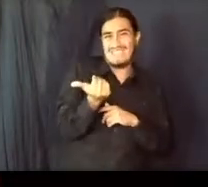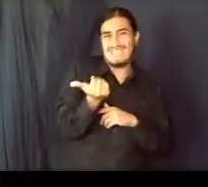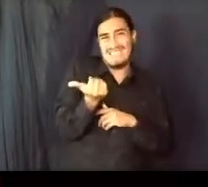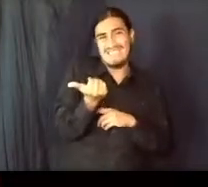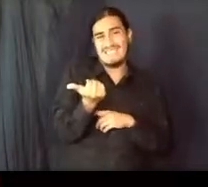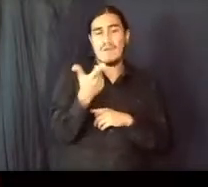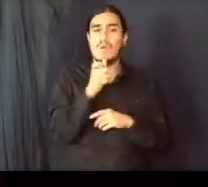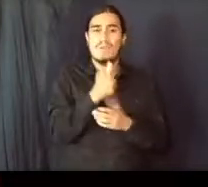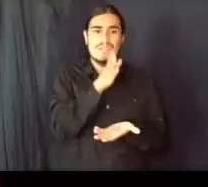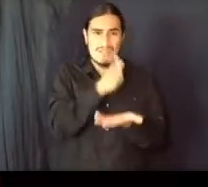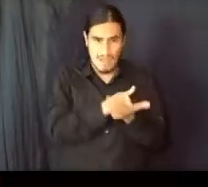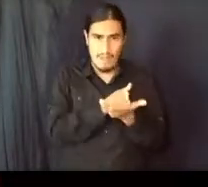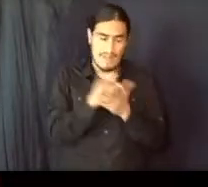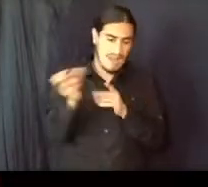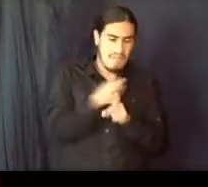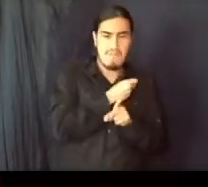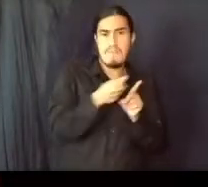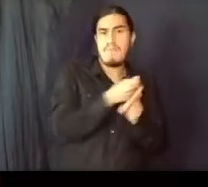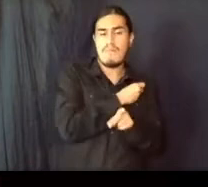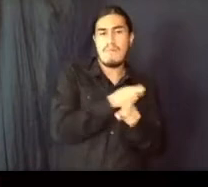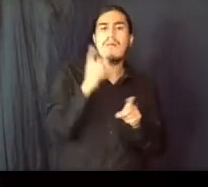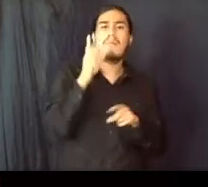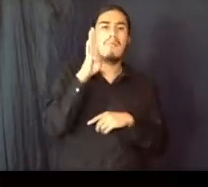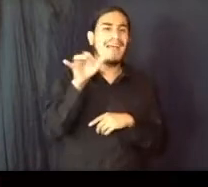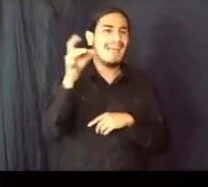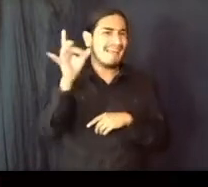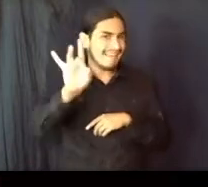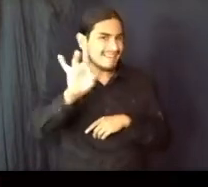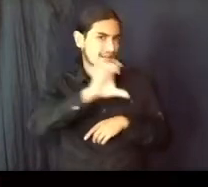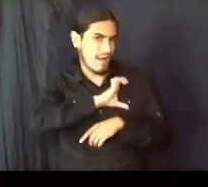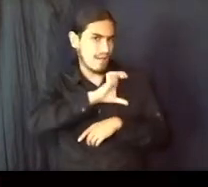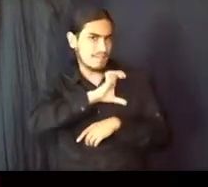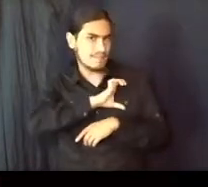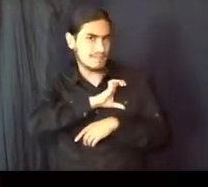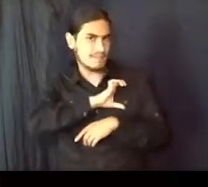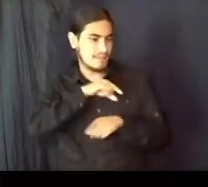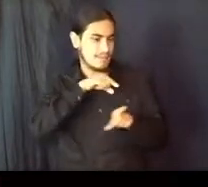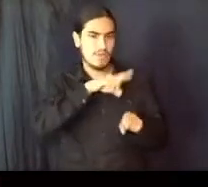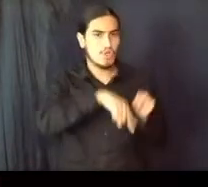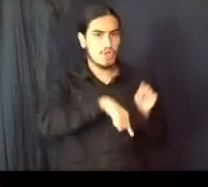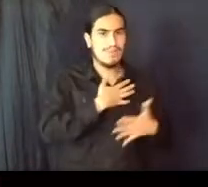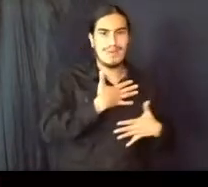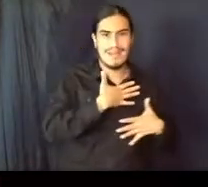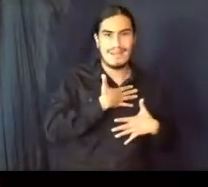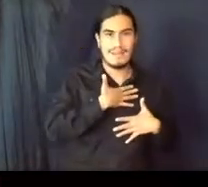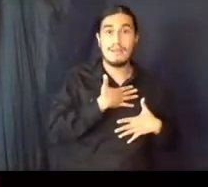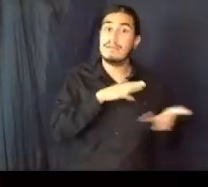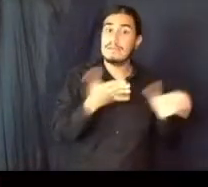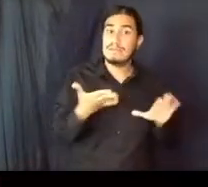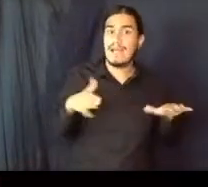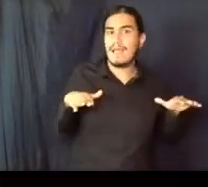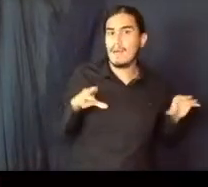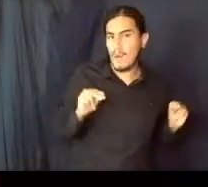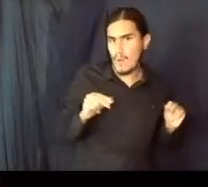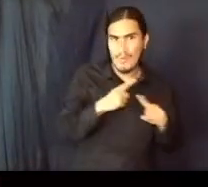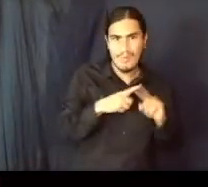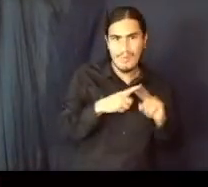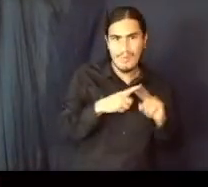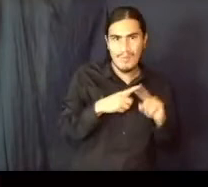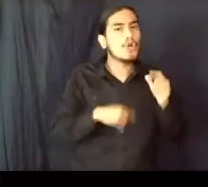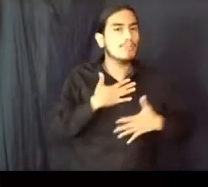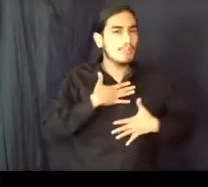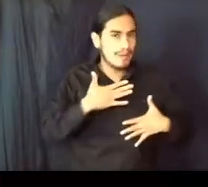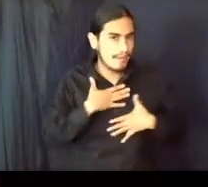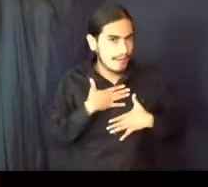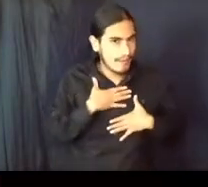brutalized, and held on the ground by 8 police officers where he could barely breathe. The condition of unbreathing shows that we